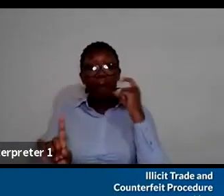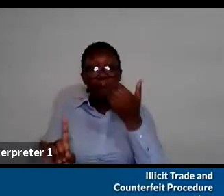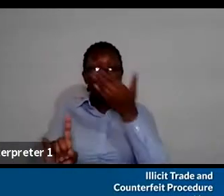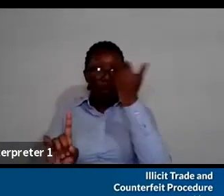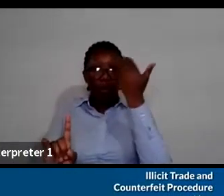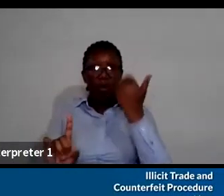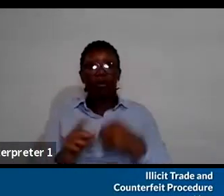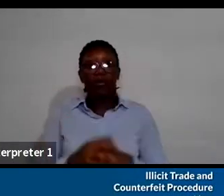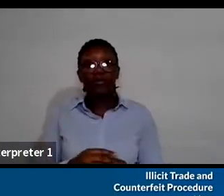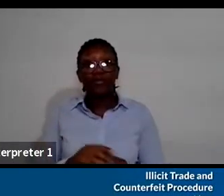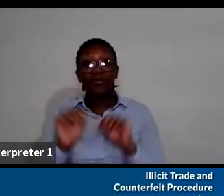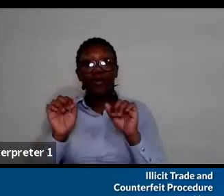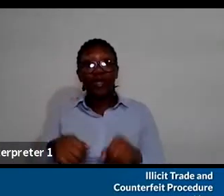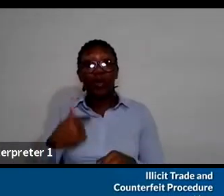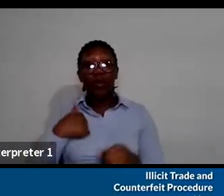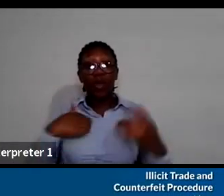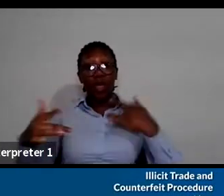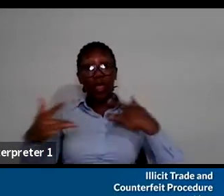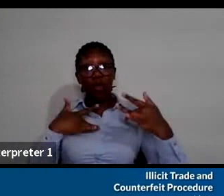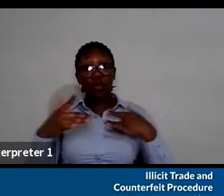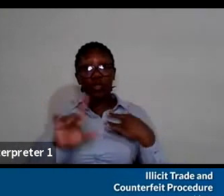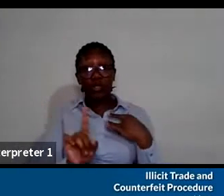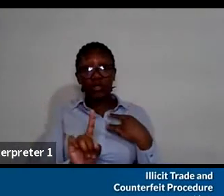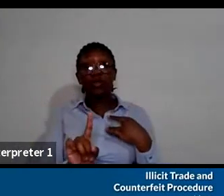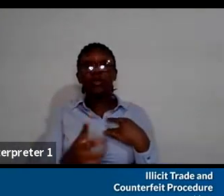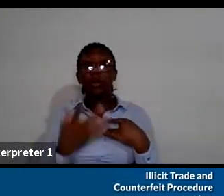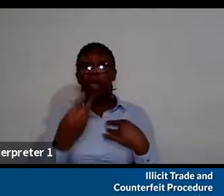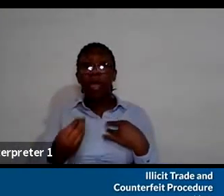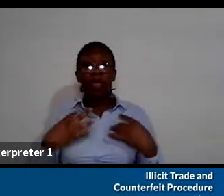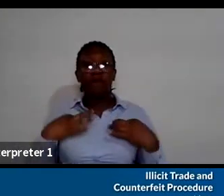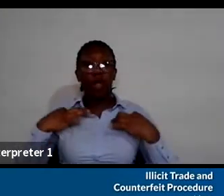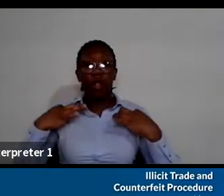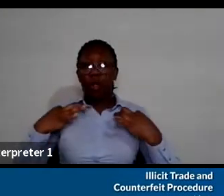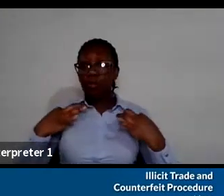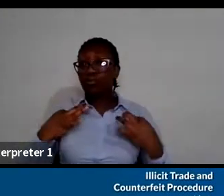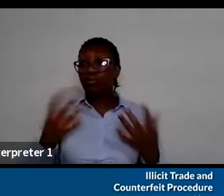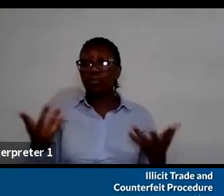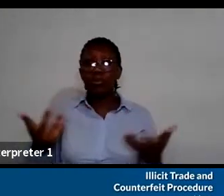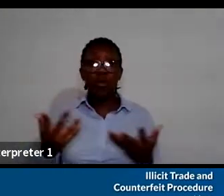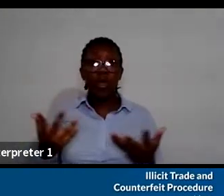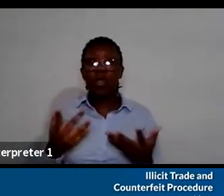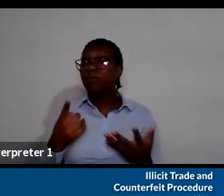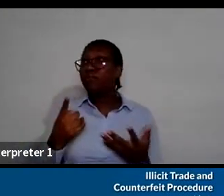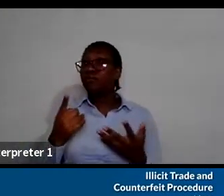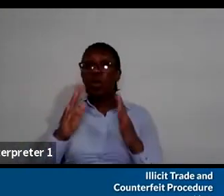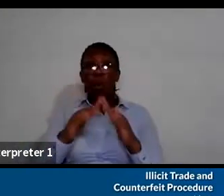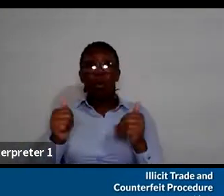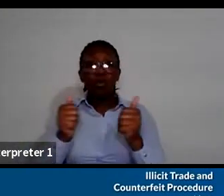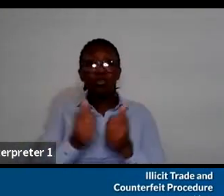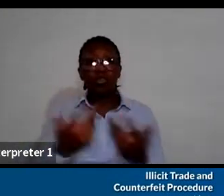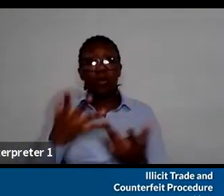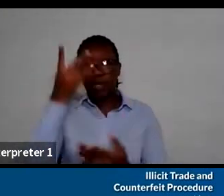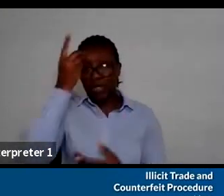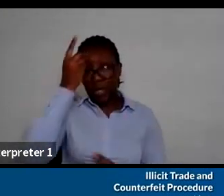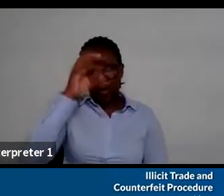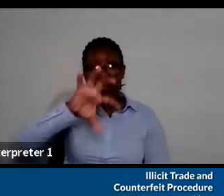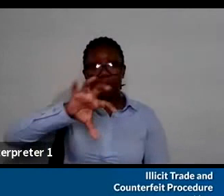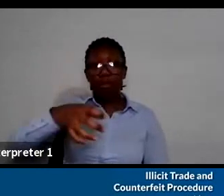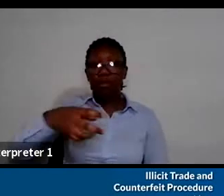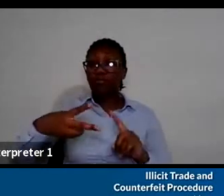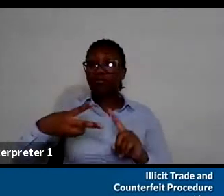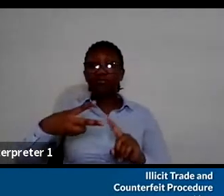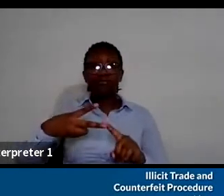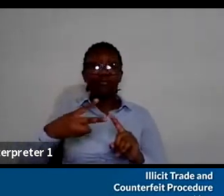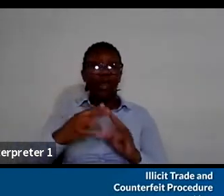a concern that there are counterfeit goods and clothing at places like the workshop in Durban, in Marabastad in